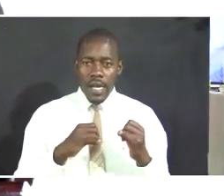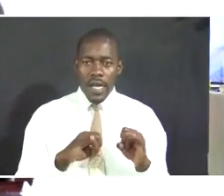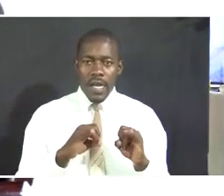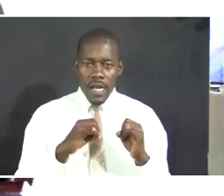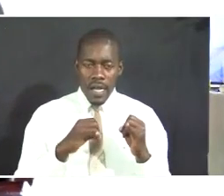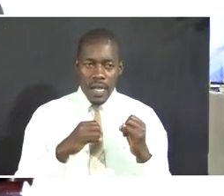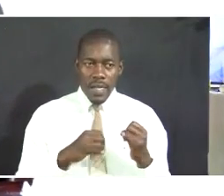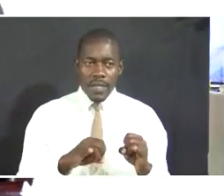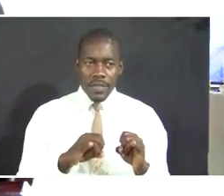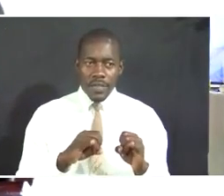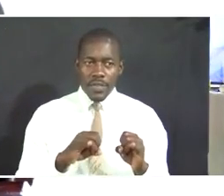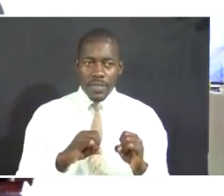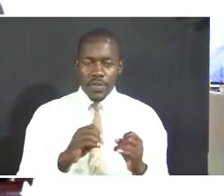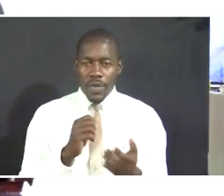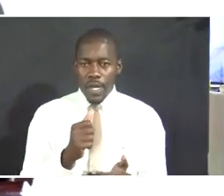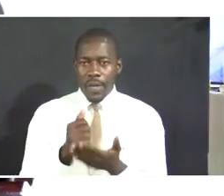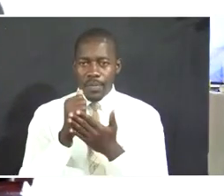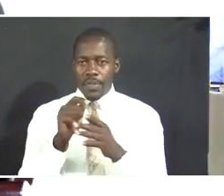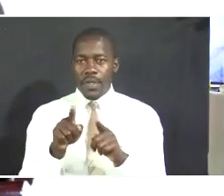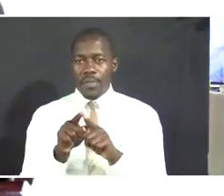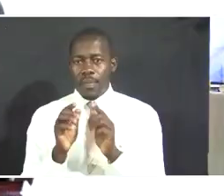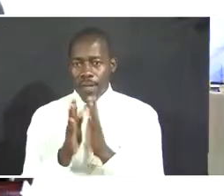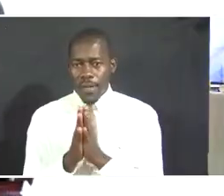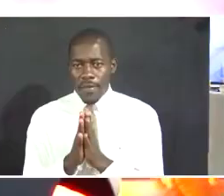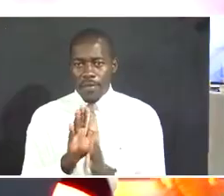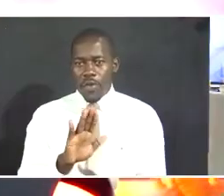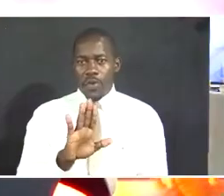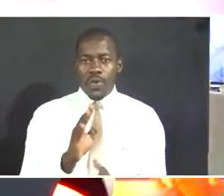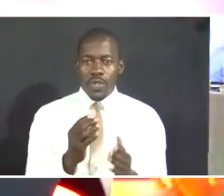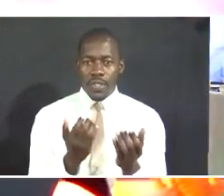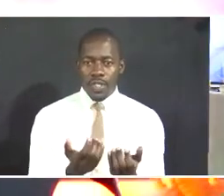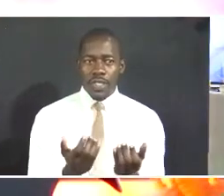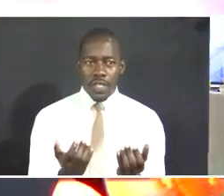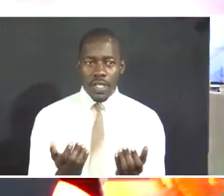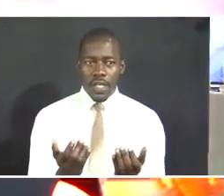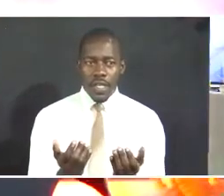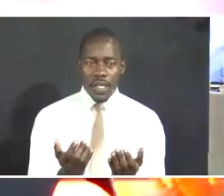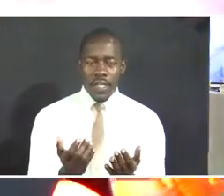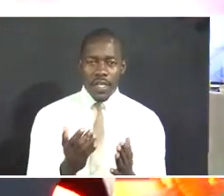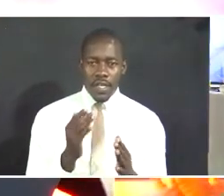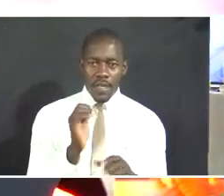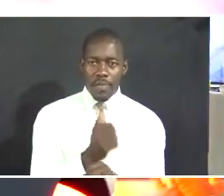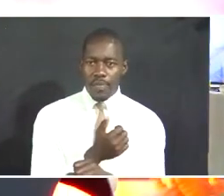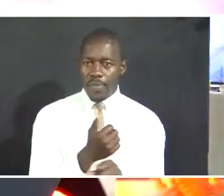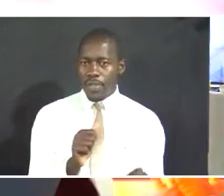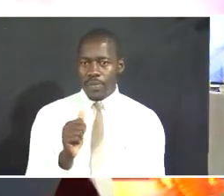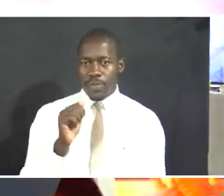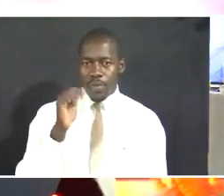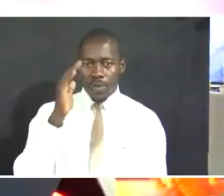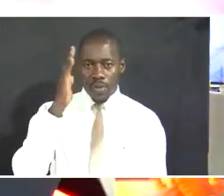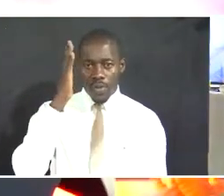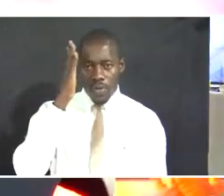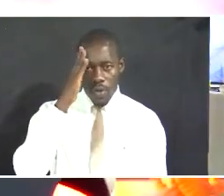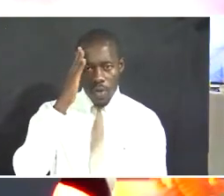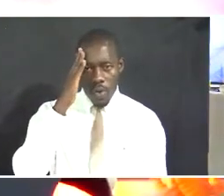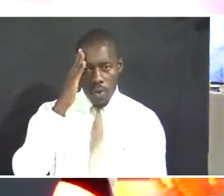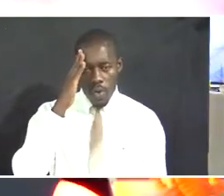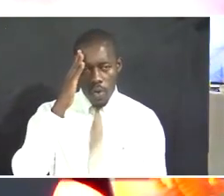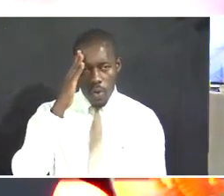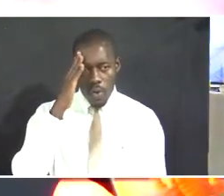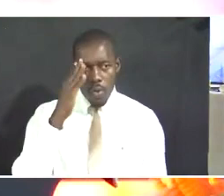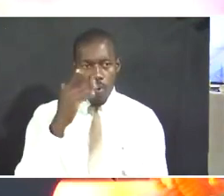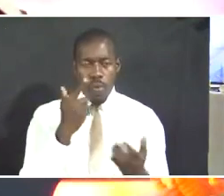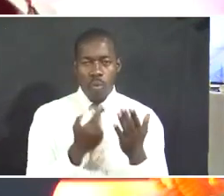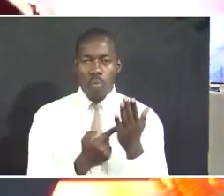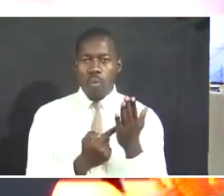them. They may be away from you. You don't know who connected with their child when they were in school, who was making